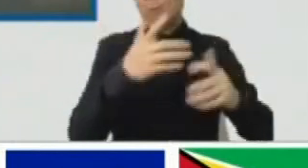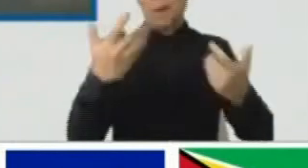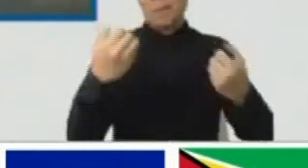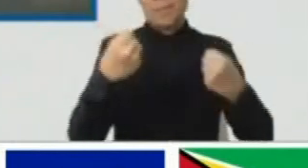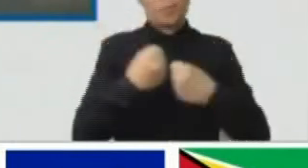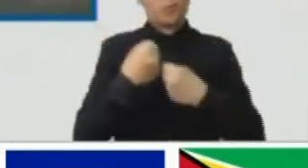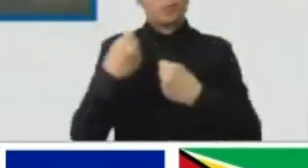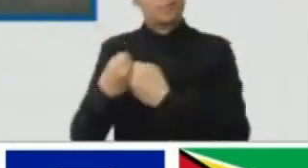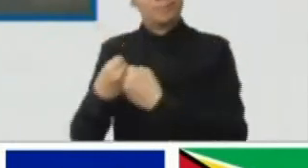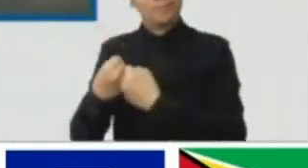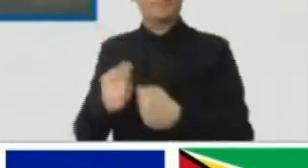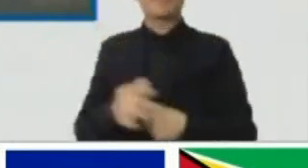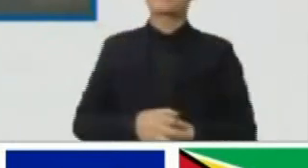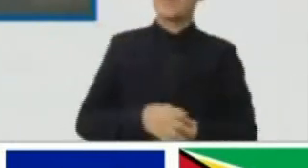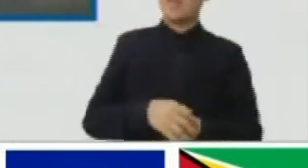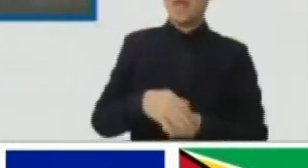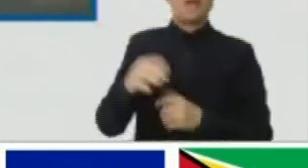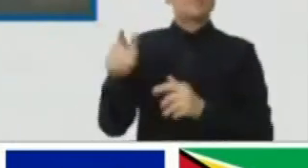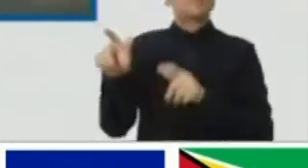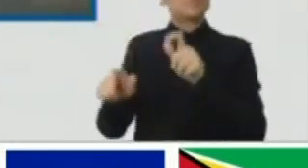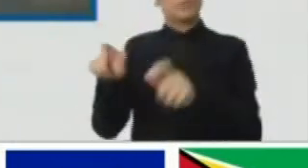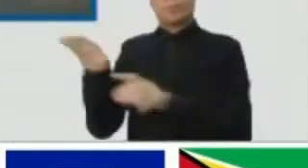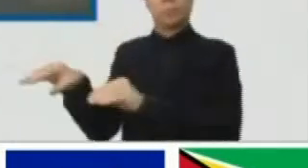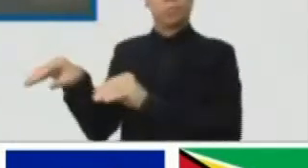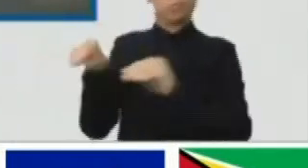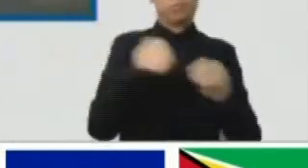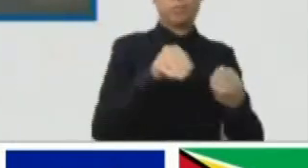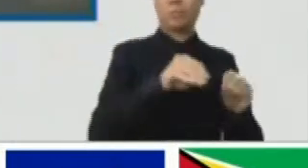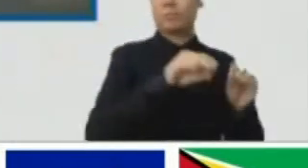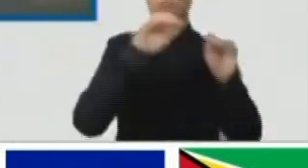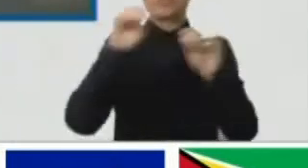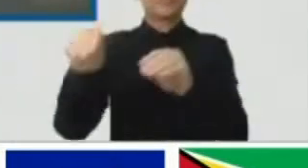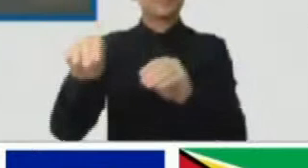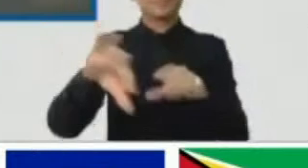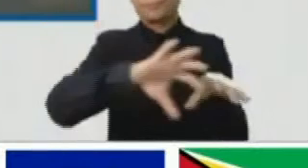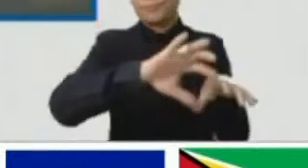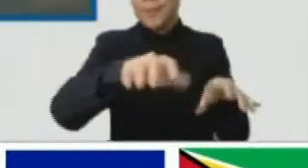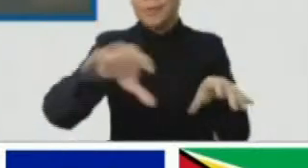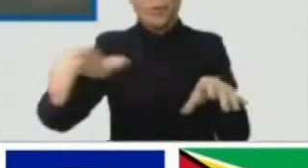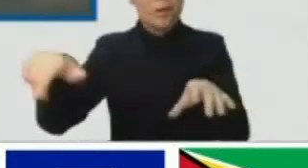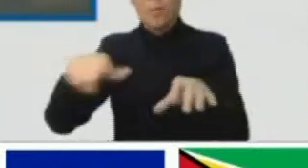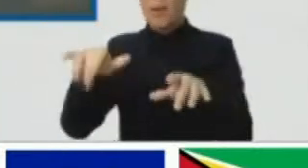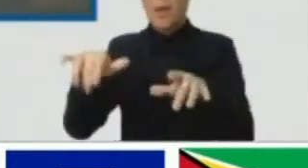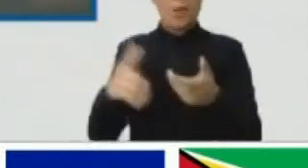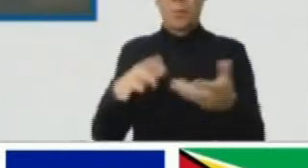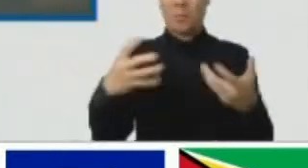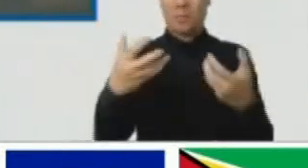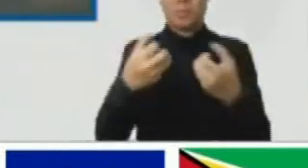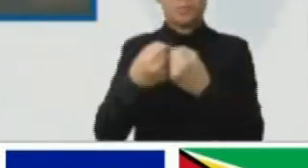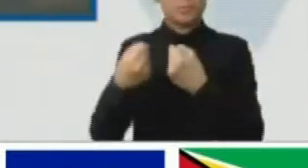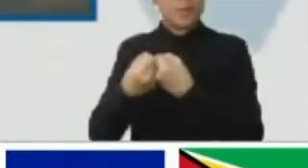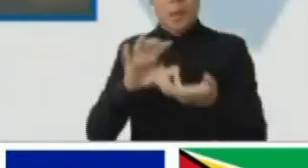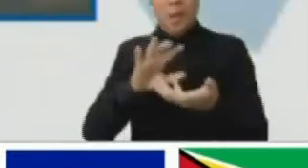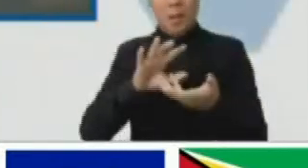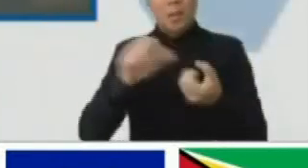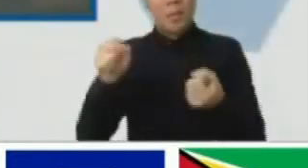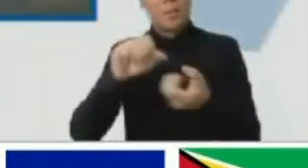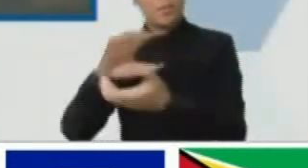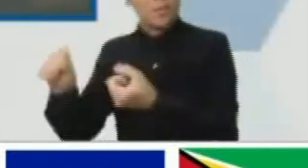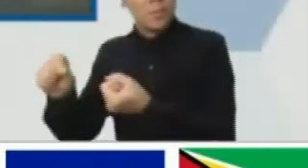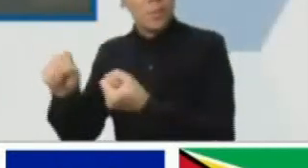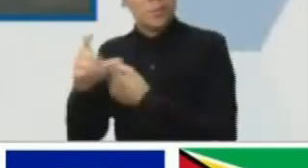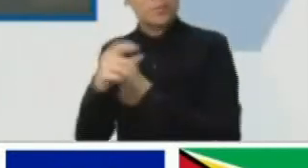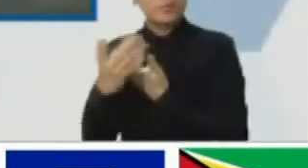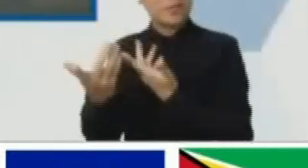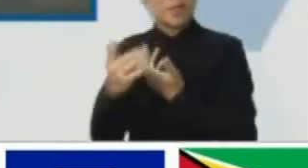digital divide, and climate change, compounded by the impacts of disasters, are increasing, more recurrent and